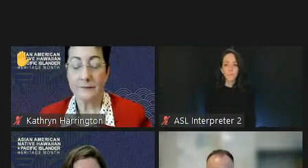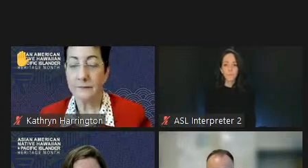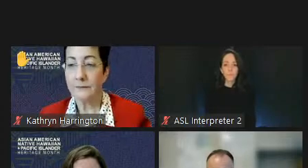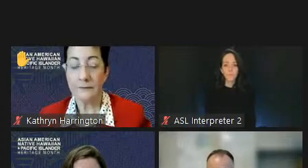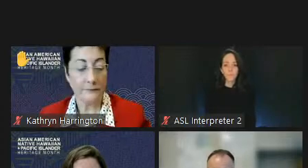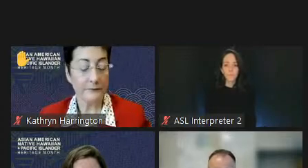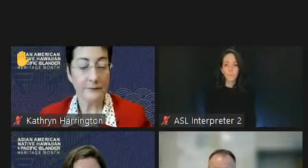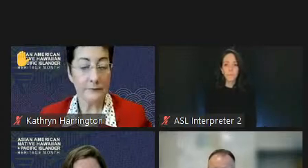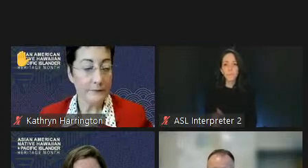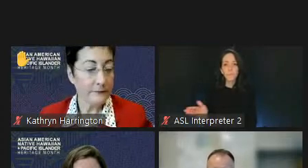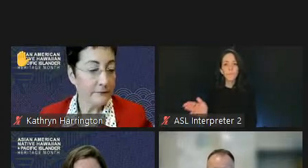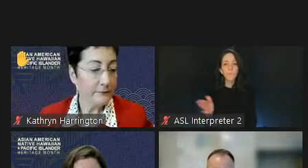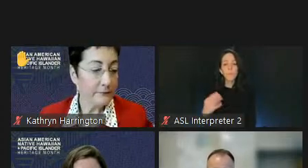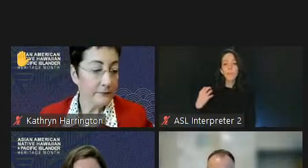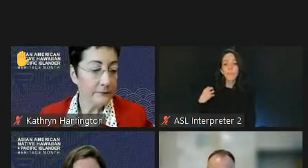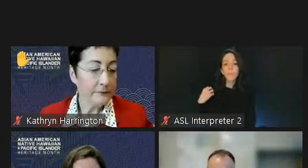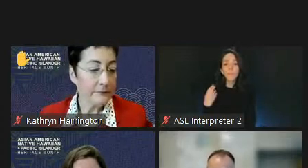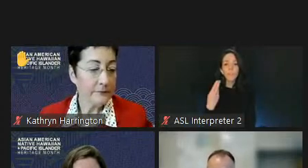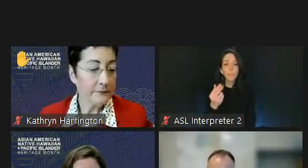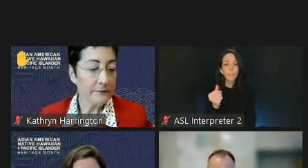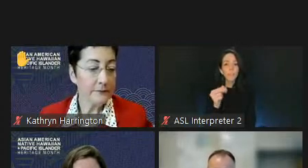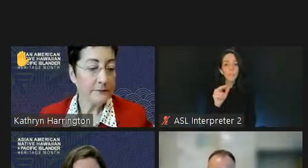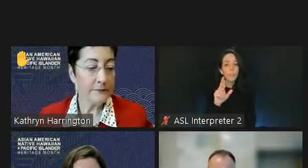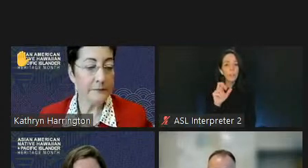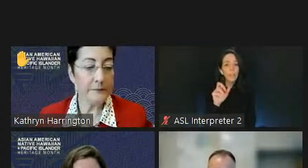Chair Harrington.